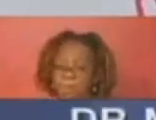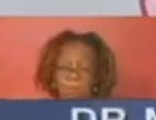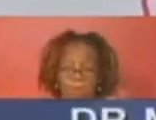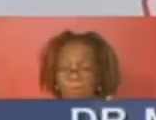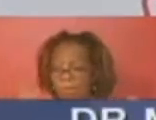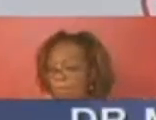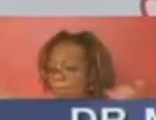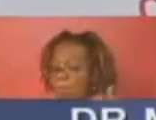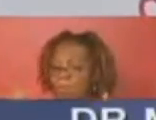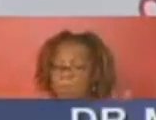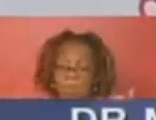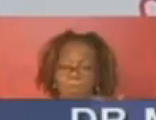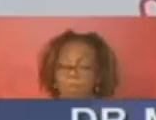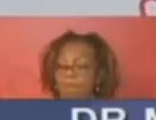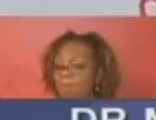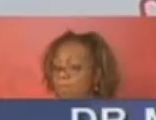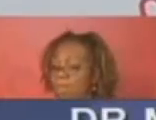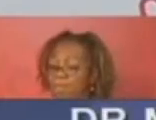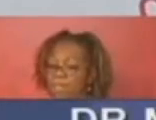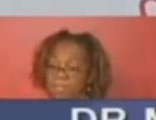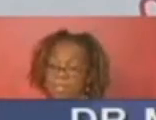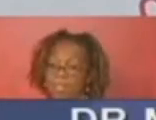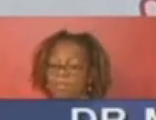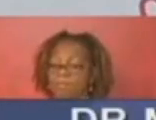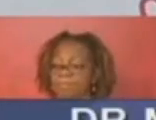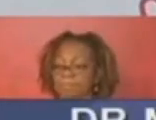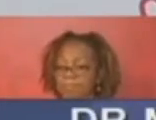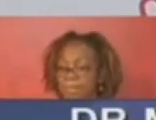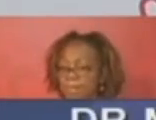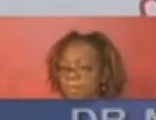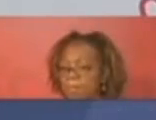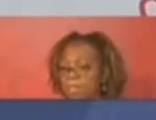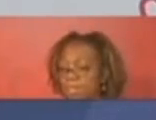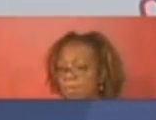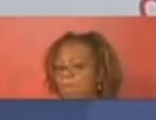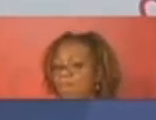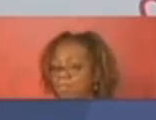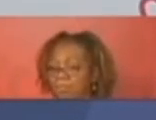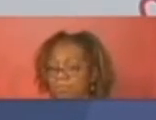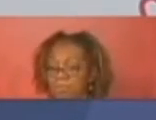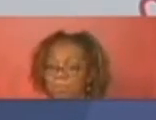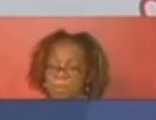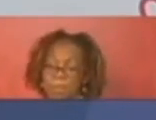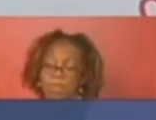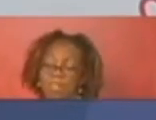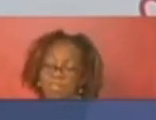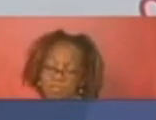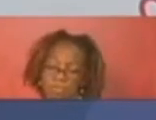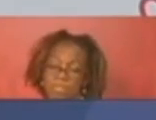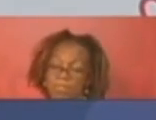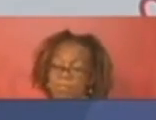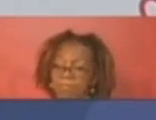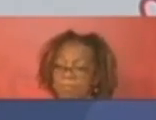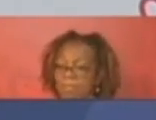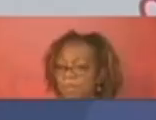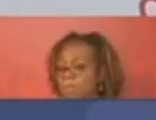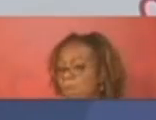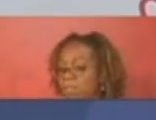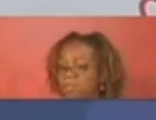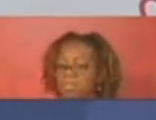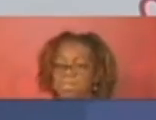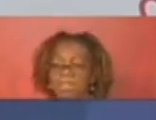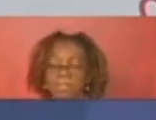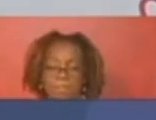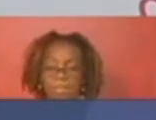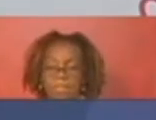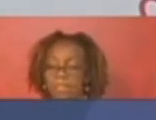a high volume of calls, which suggest that persons are very interested in obtaining the AstraZeneca vaccine. As